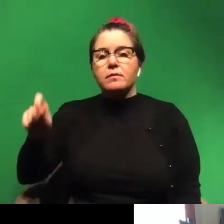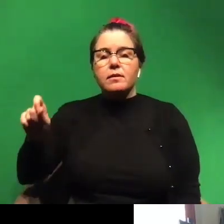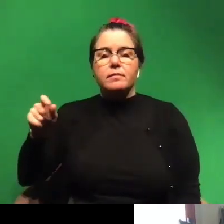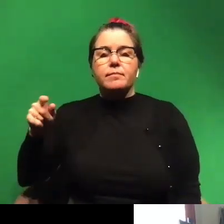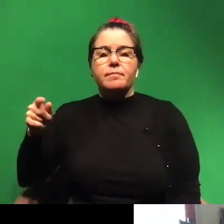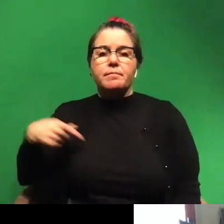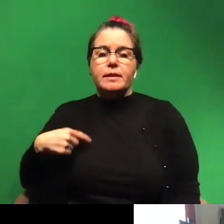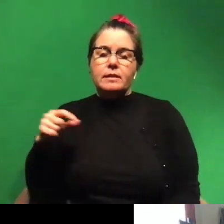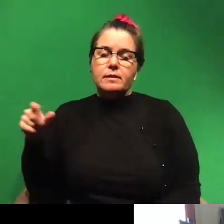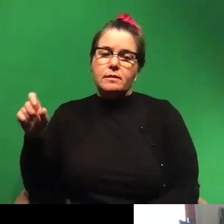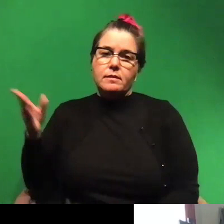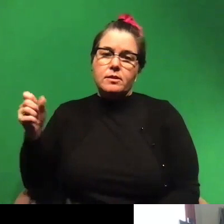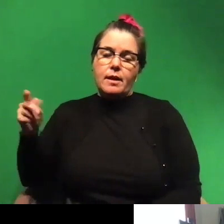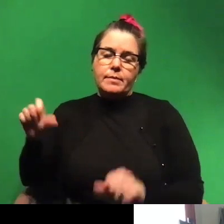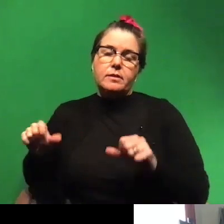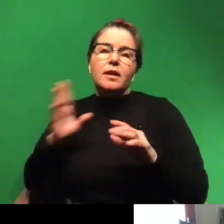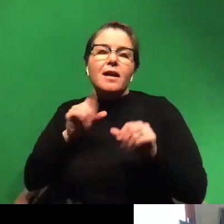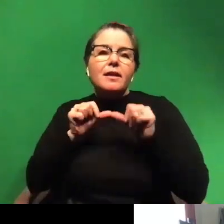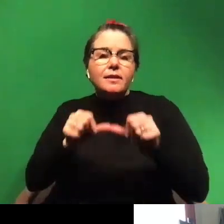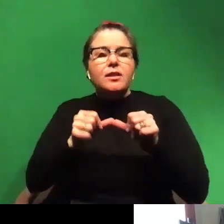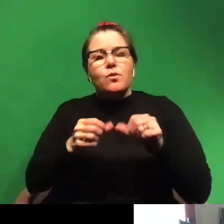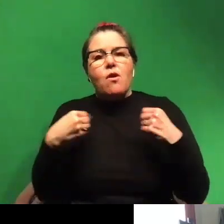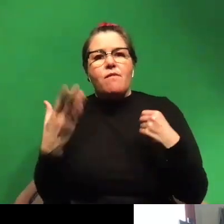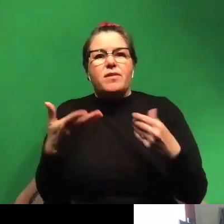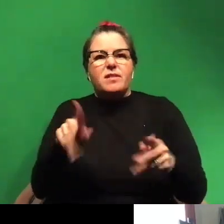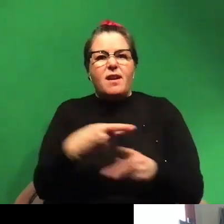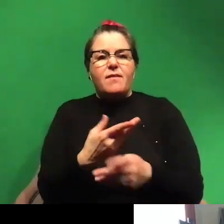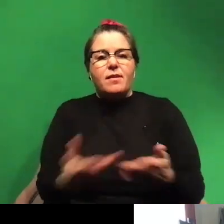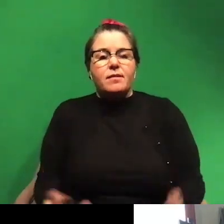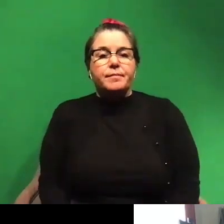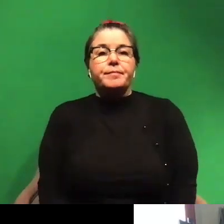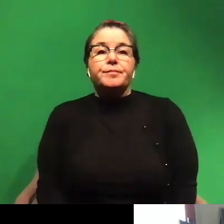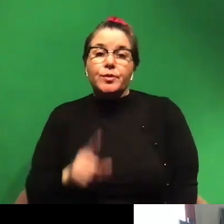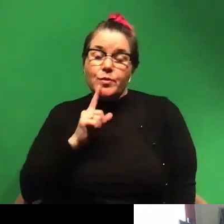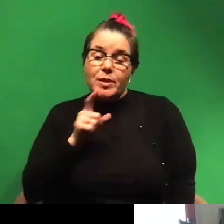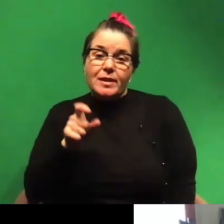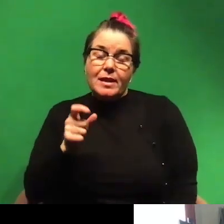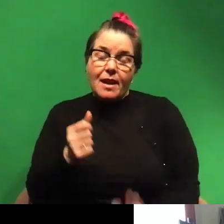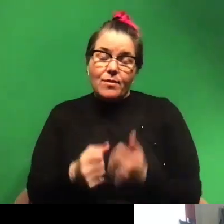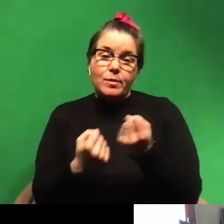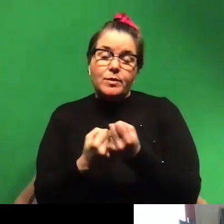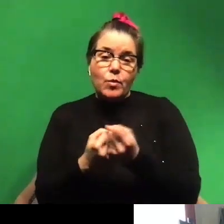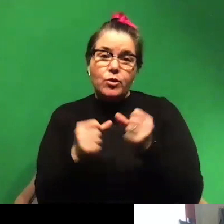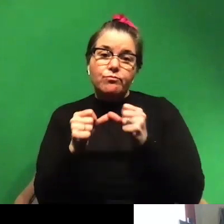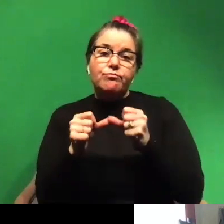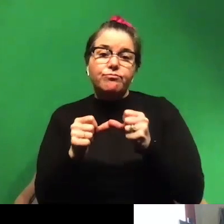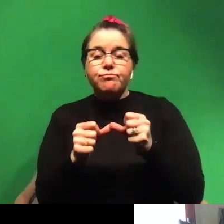paypal.me/skypeascientist, that helps us continue to be able to offer stuff like this. And we really need everyone's support to keep it going.